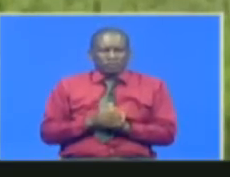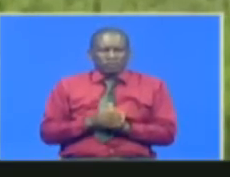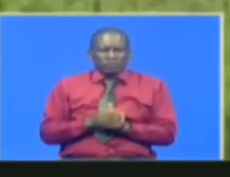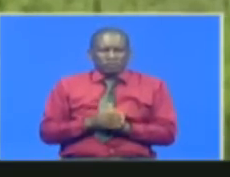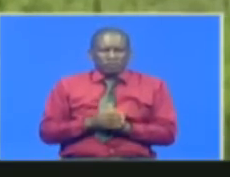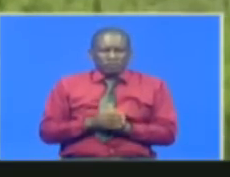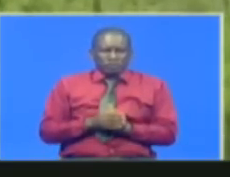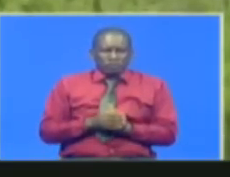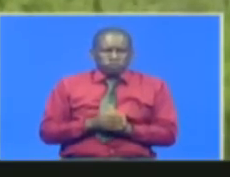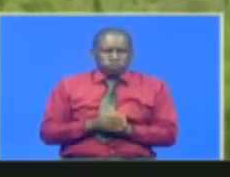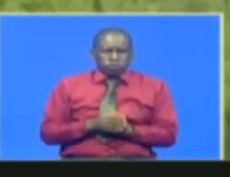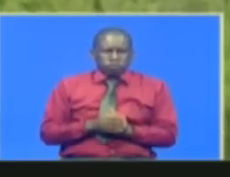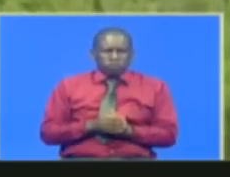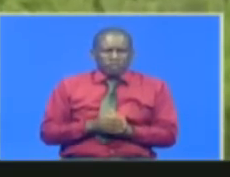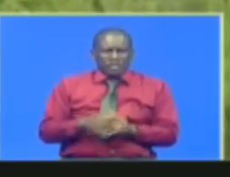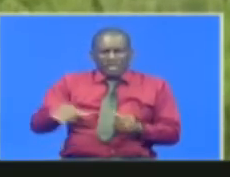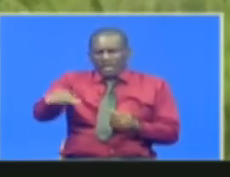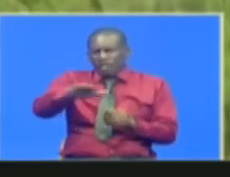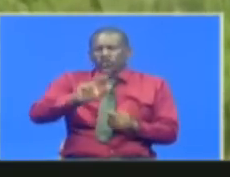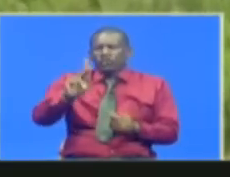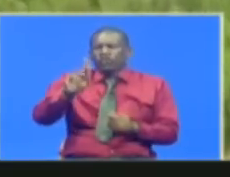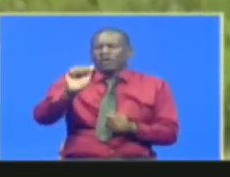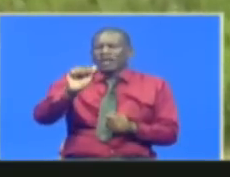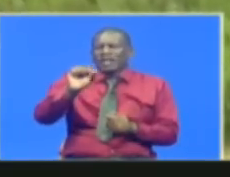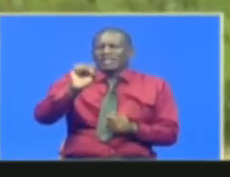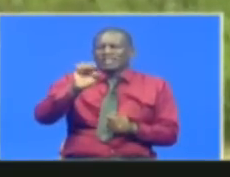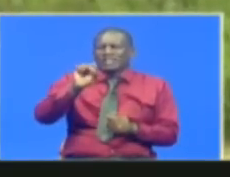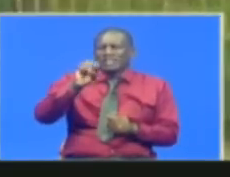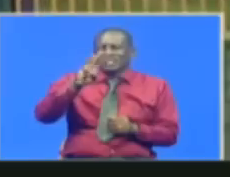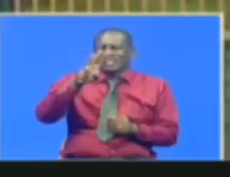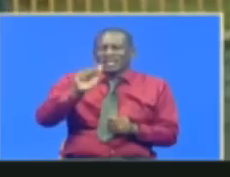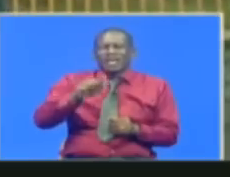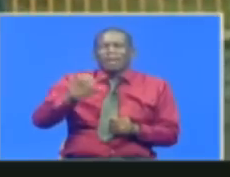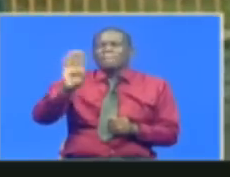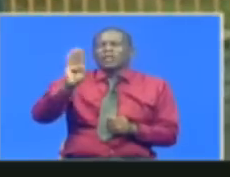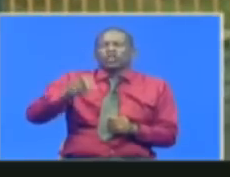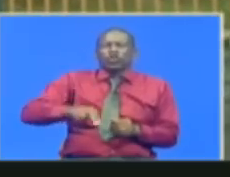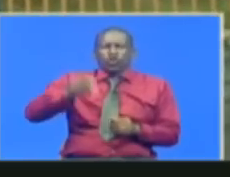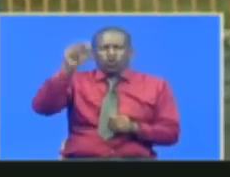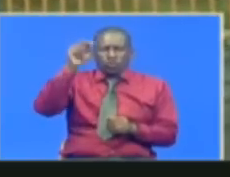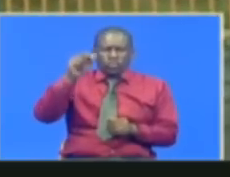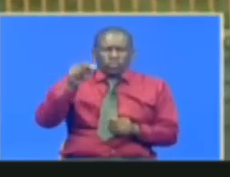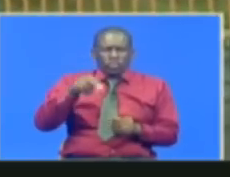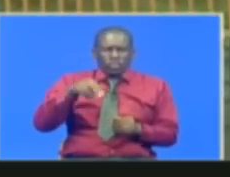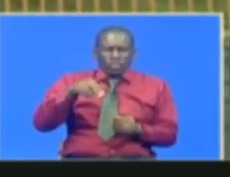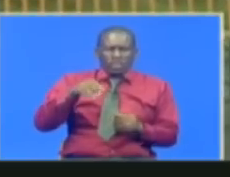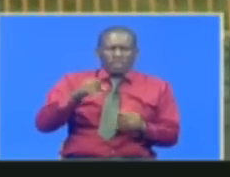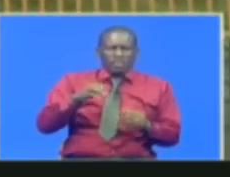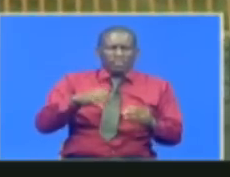Veiled in the serene rolling landscapes of Kasesia area, Baringo North, a macabre tale of murder rattles the